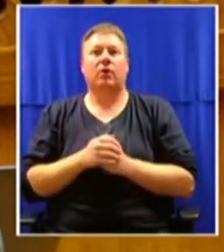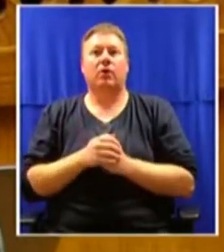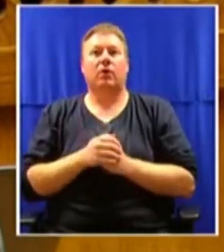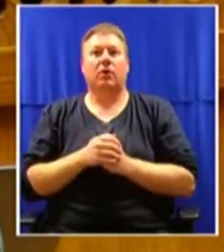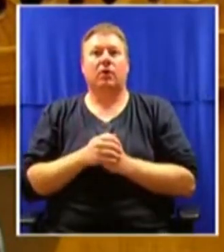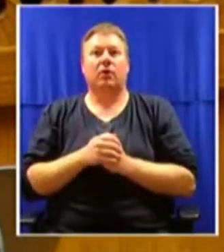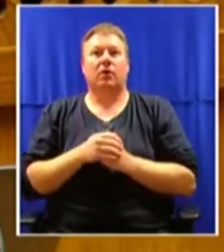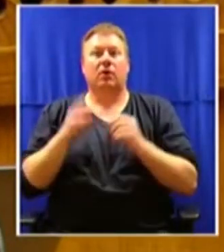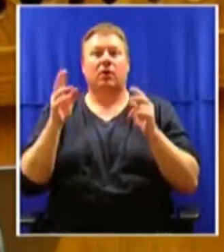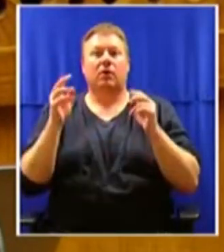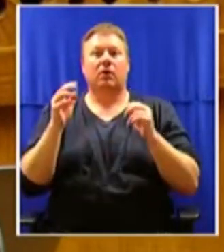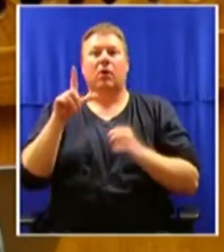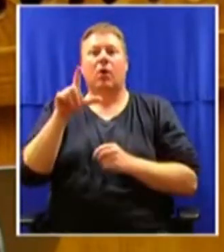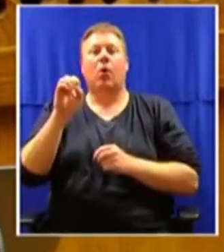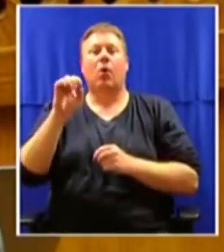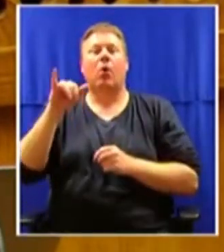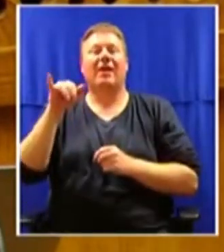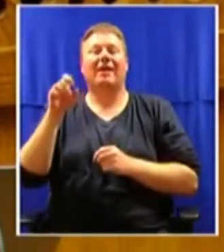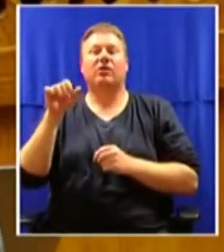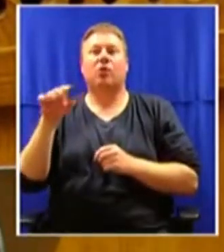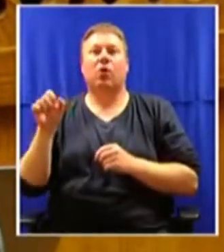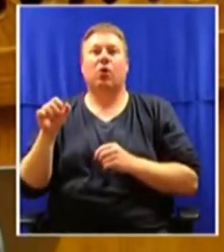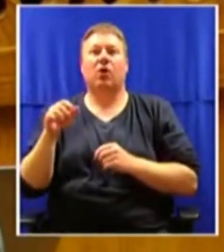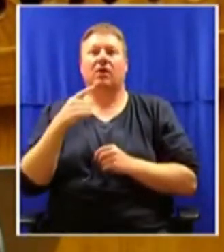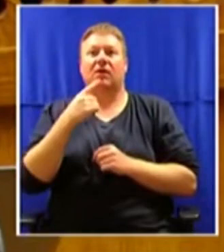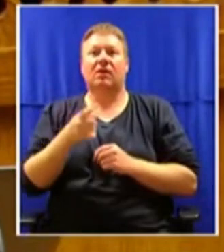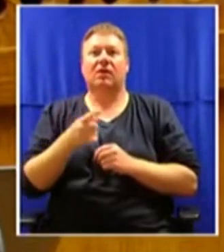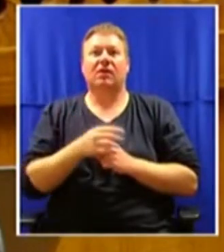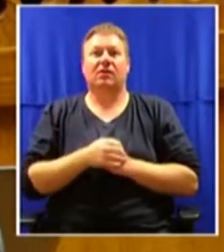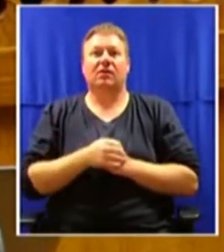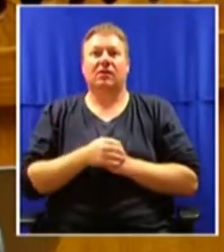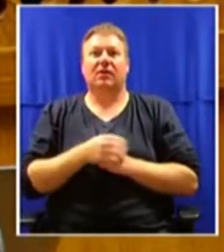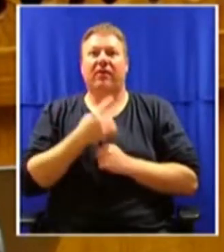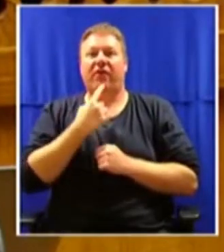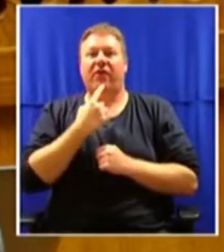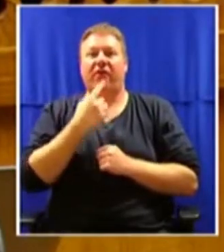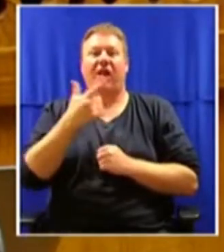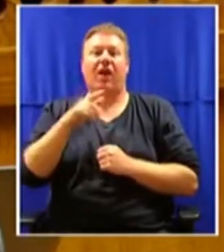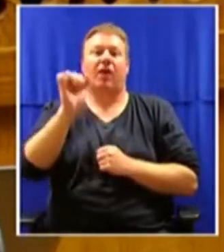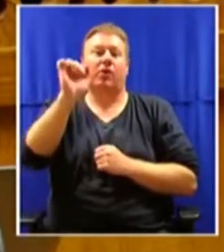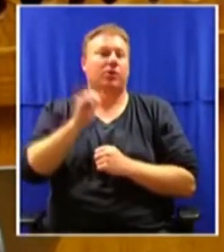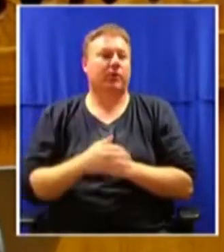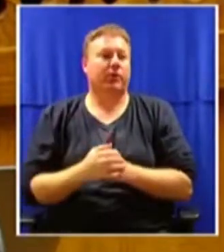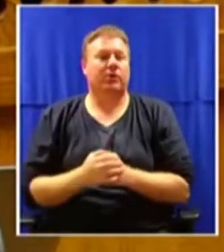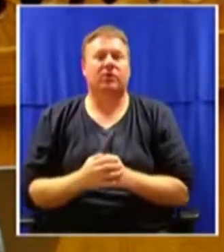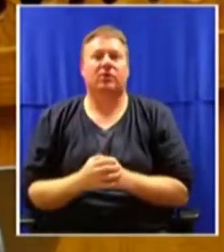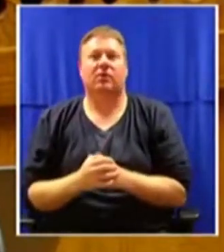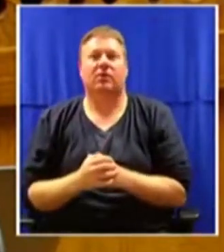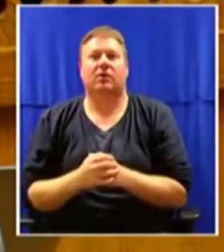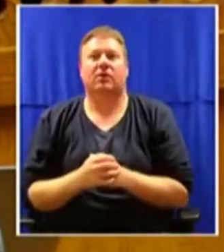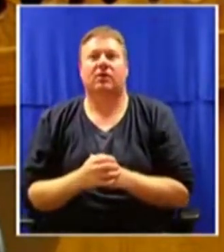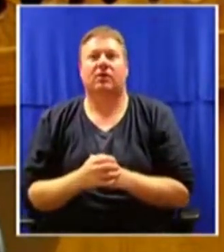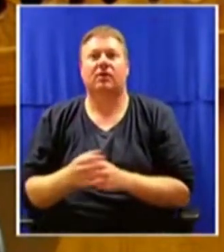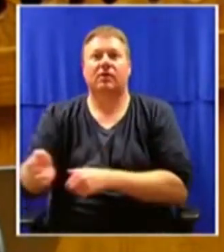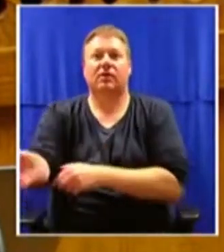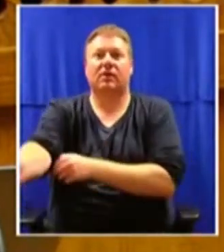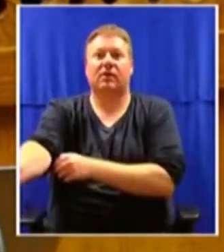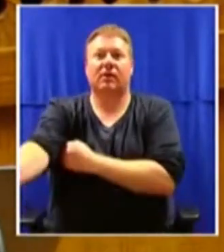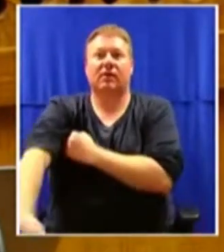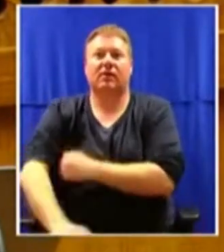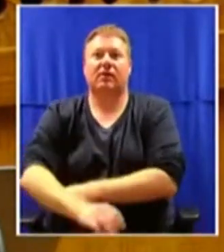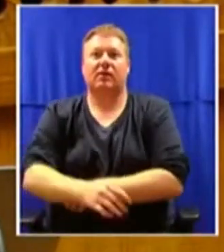says, Yamadoda sabelani, Yamadoda ngandani, yiyo lengozi, city